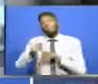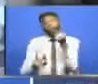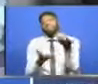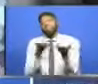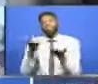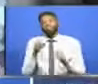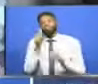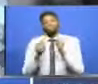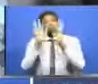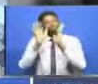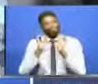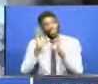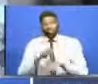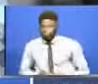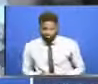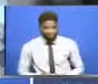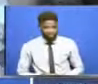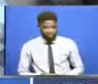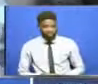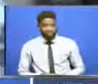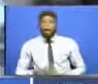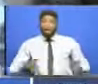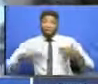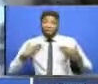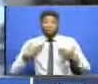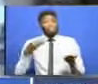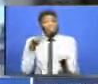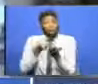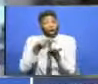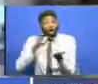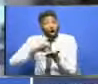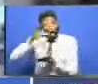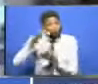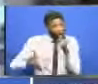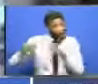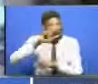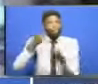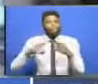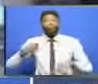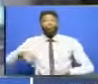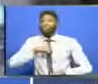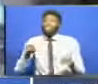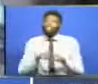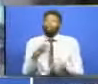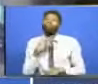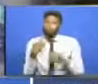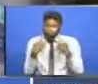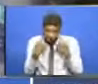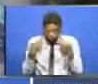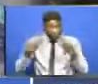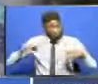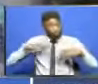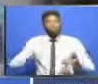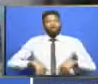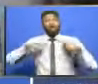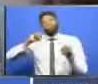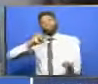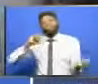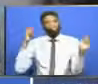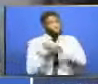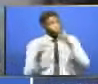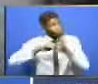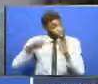only being happy because we've been added money, but we also need to see that the people's lives is changing, projects are seen,